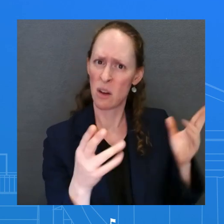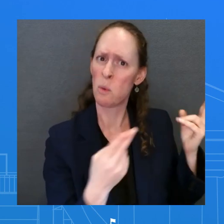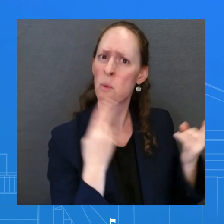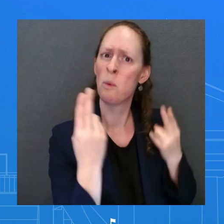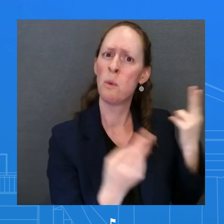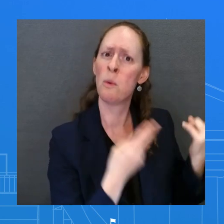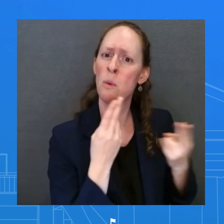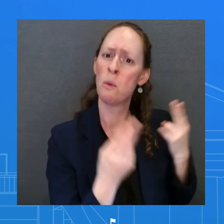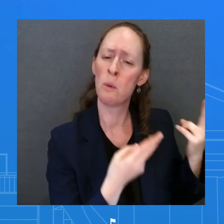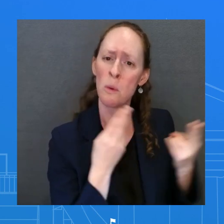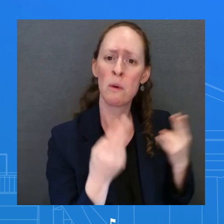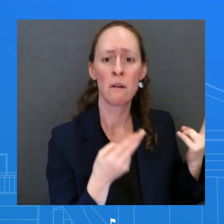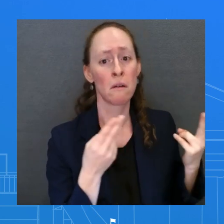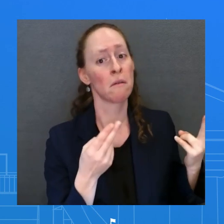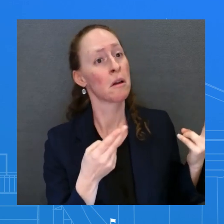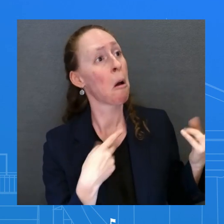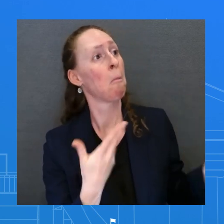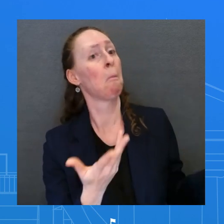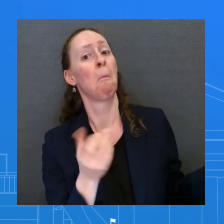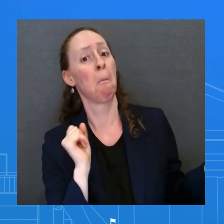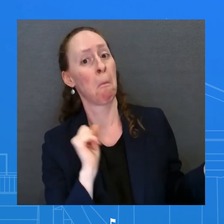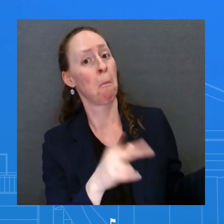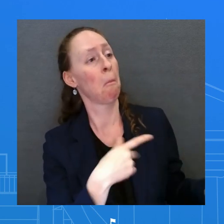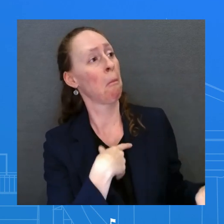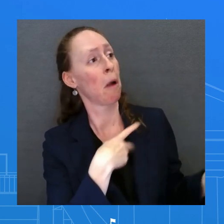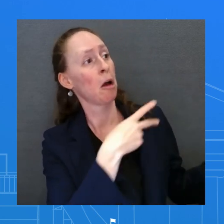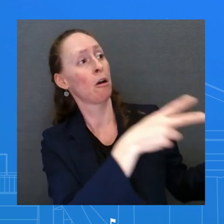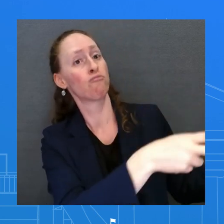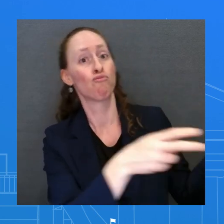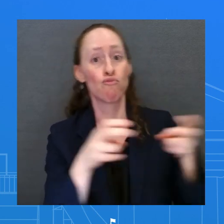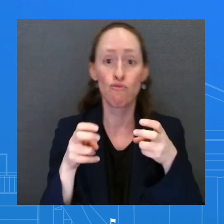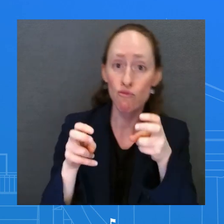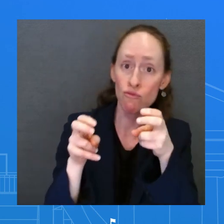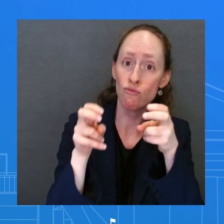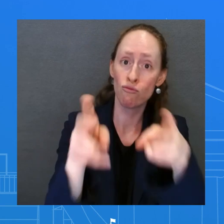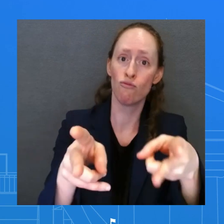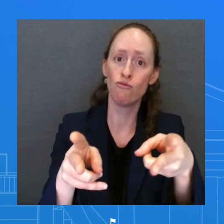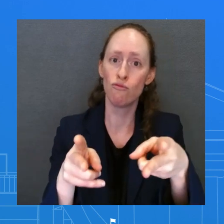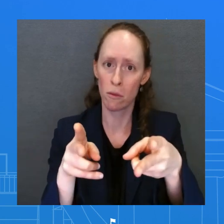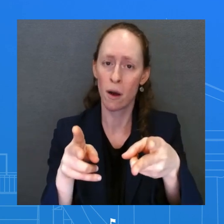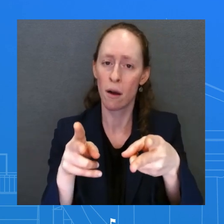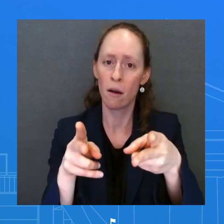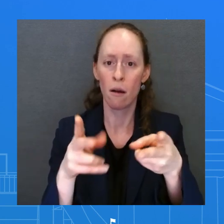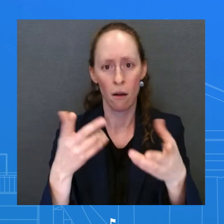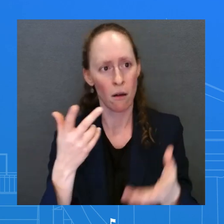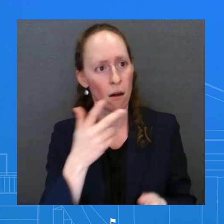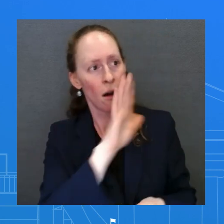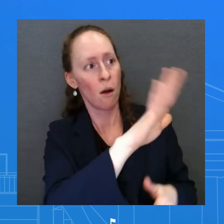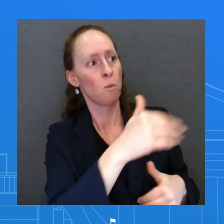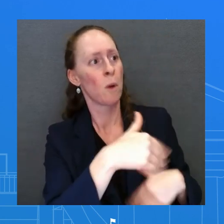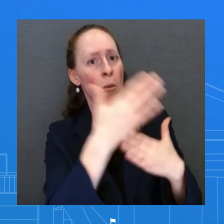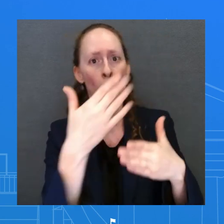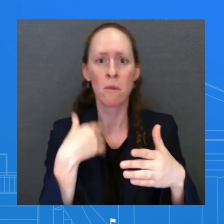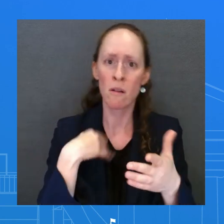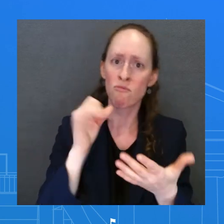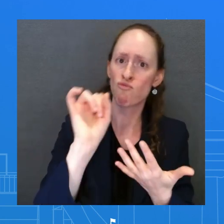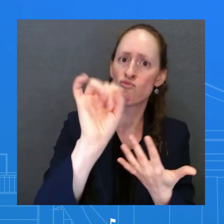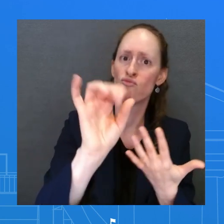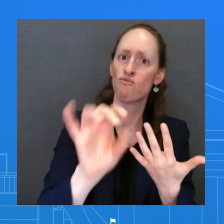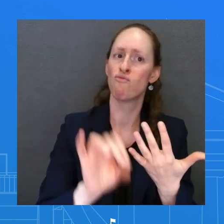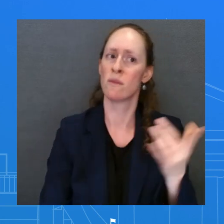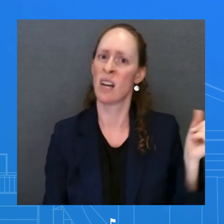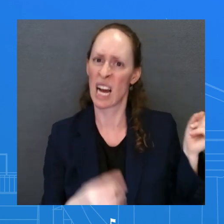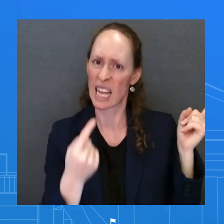are, when you think about the contacts, when we talk about their proposals, that's how we've used it, and their related values,